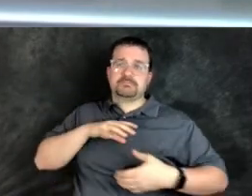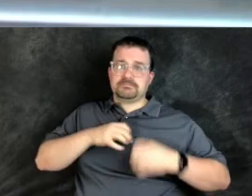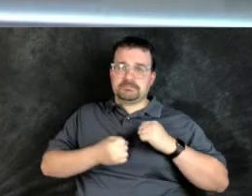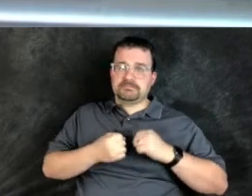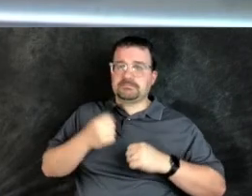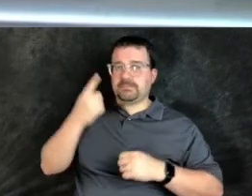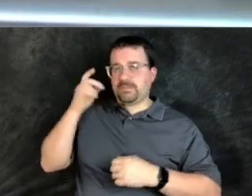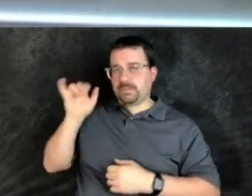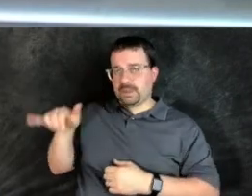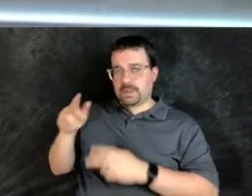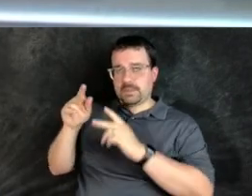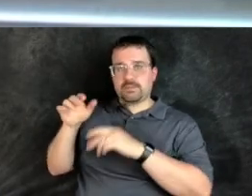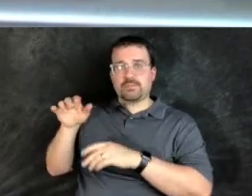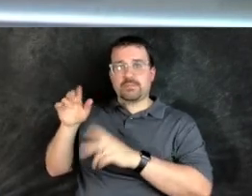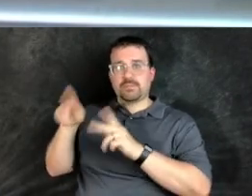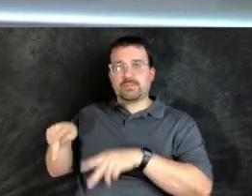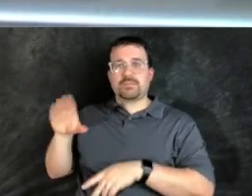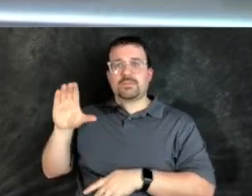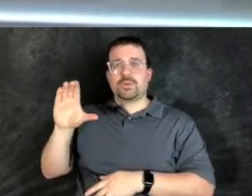Greger.